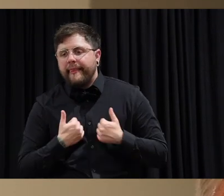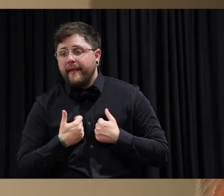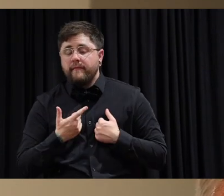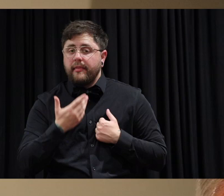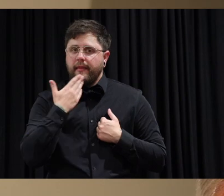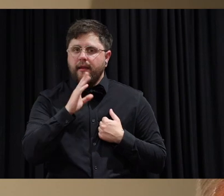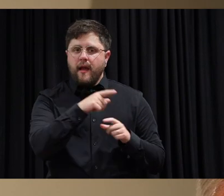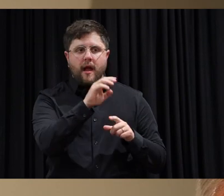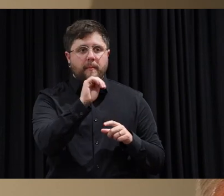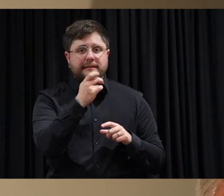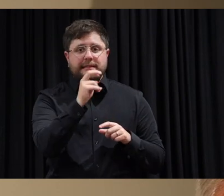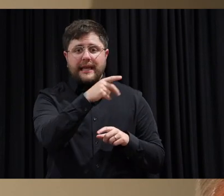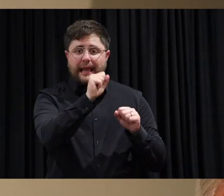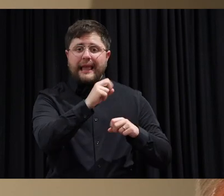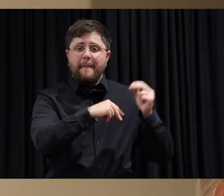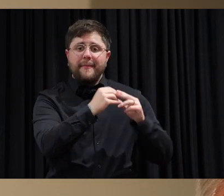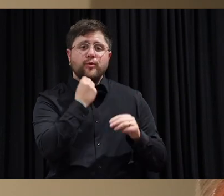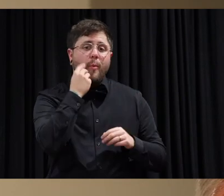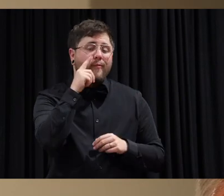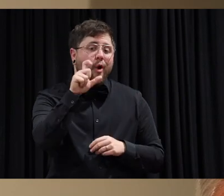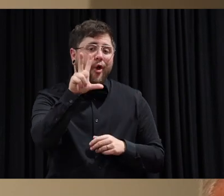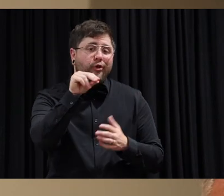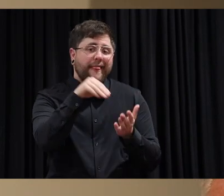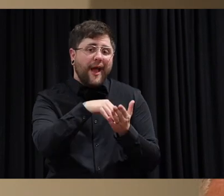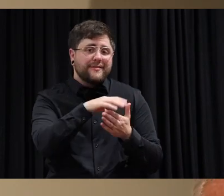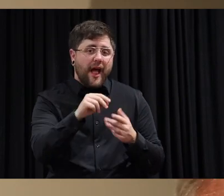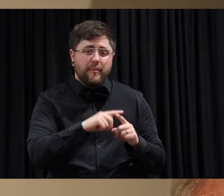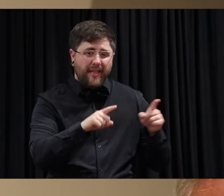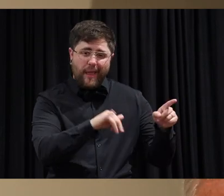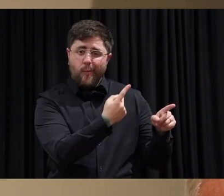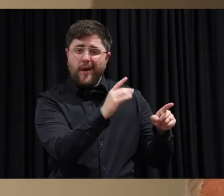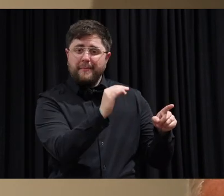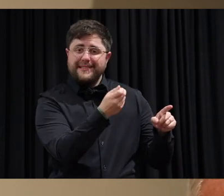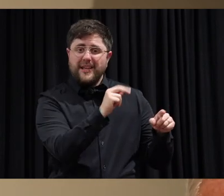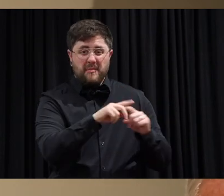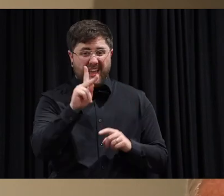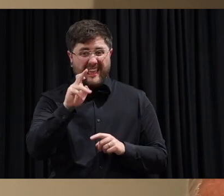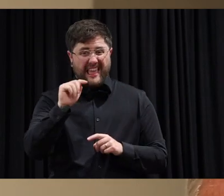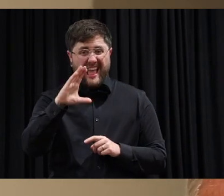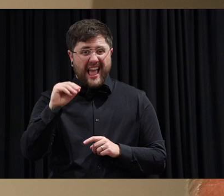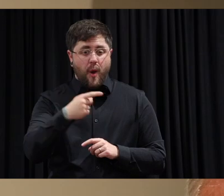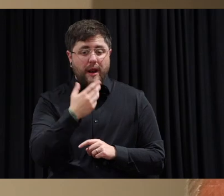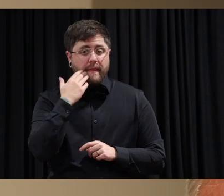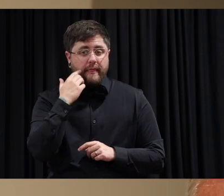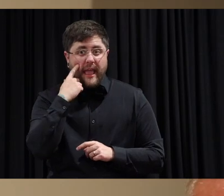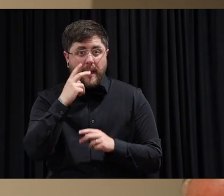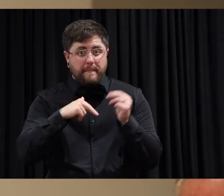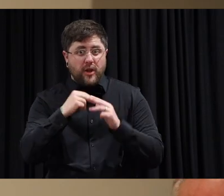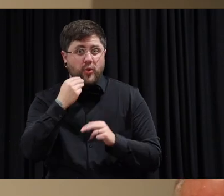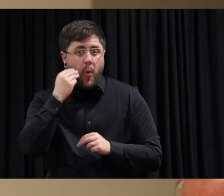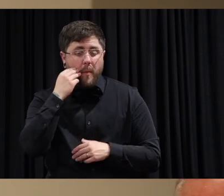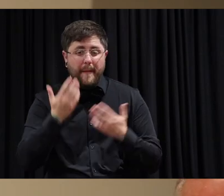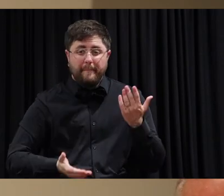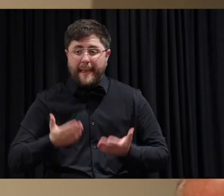in Muskegon you could build a home for $130,000. In Kent County, I think the lowest one,